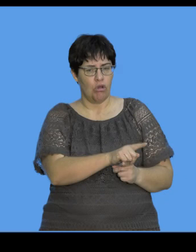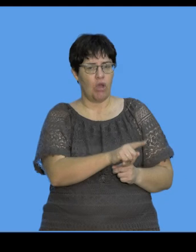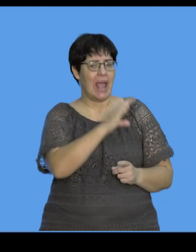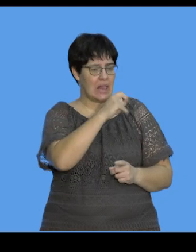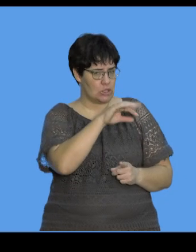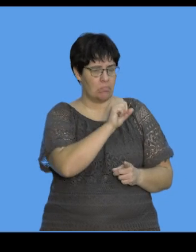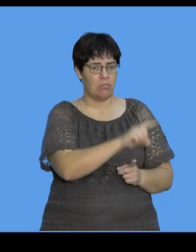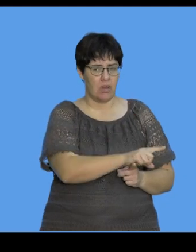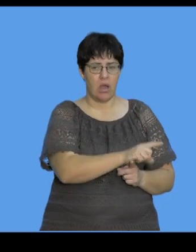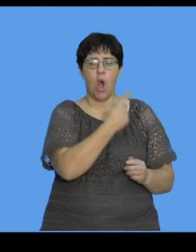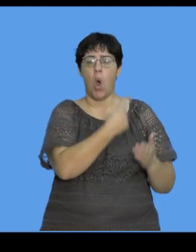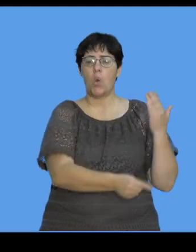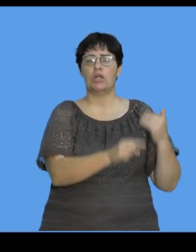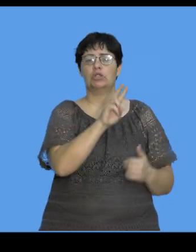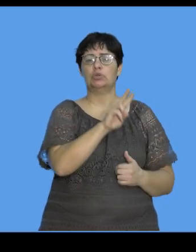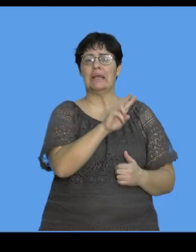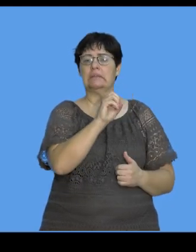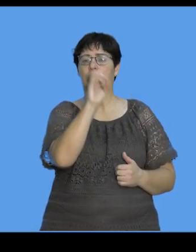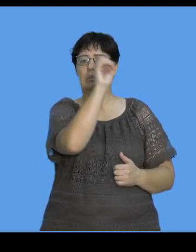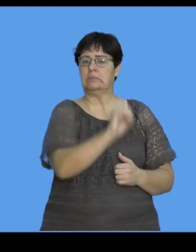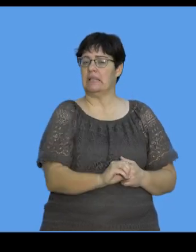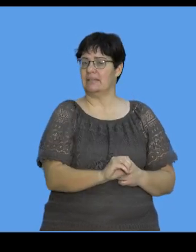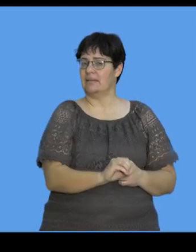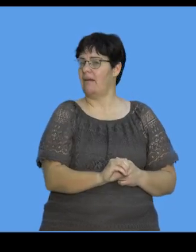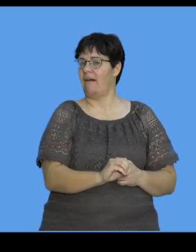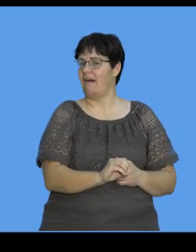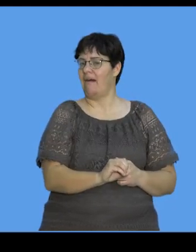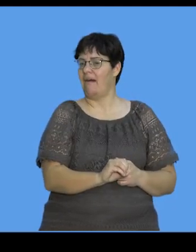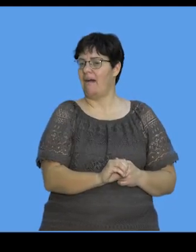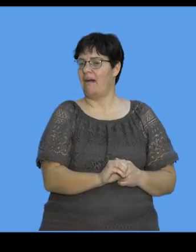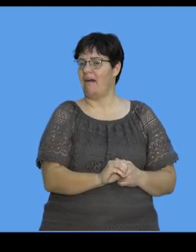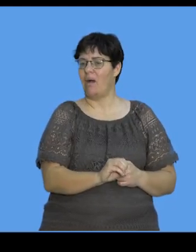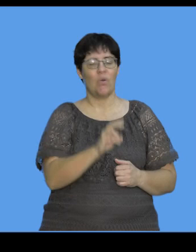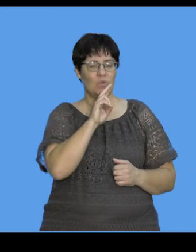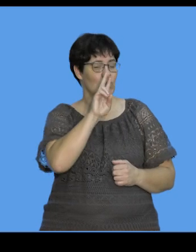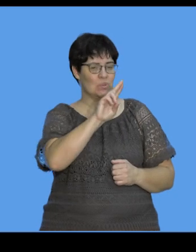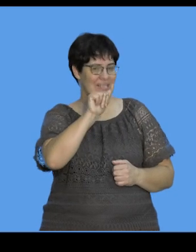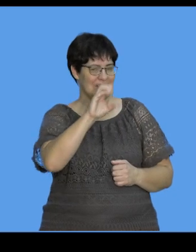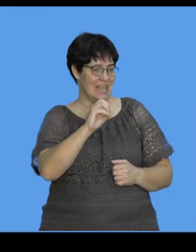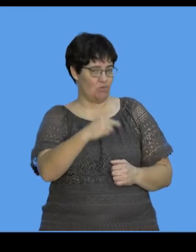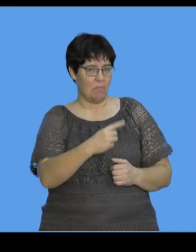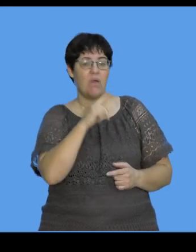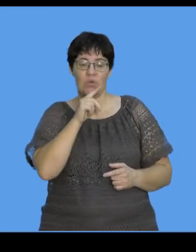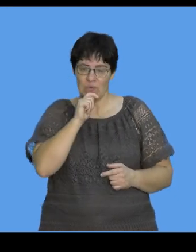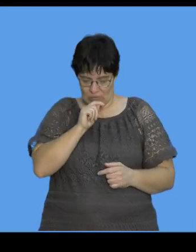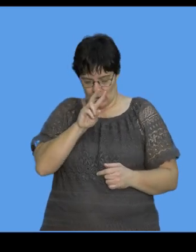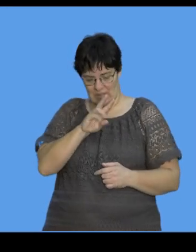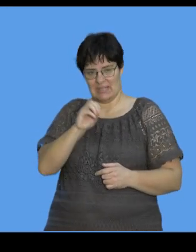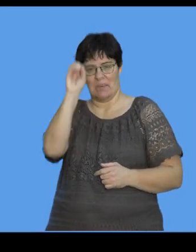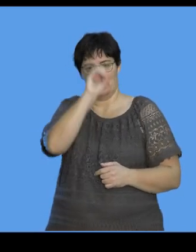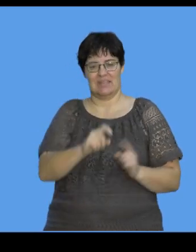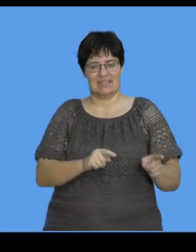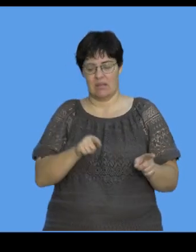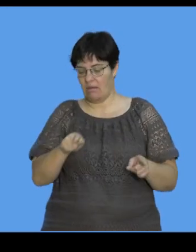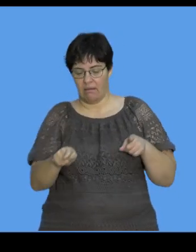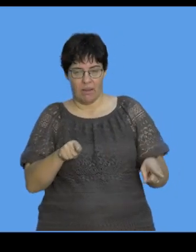calcium is only 20%. So I can't use that. I'm going to use the 20%. So which